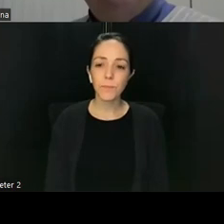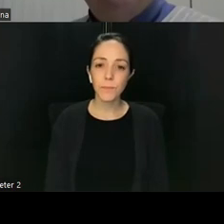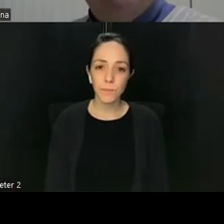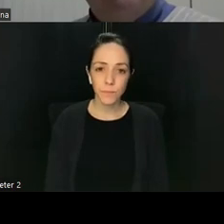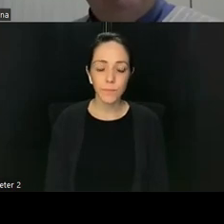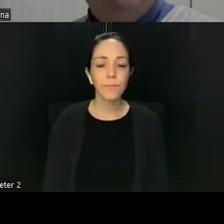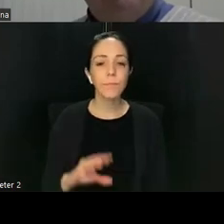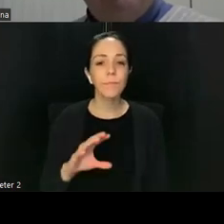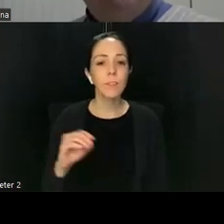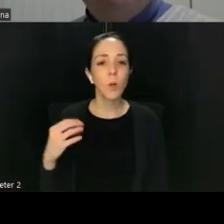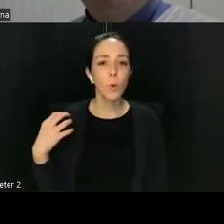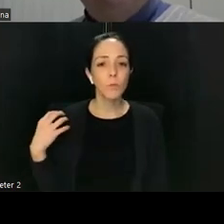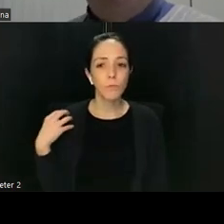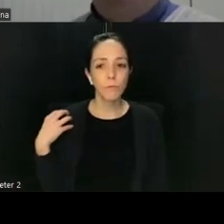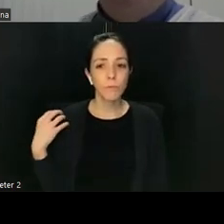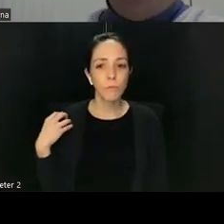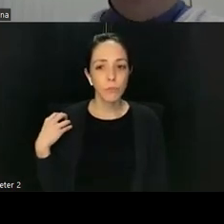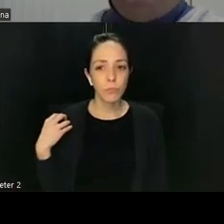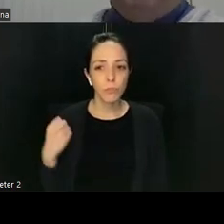The co-chairs have